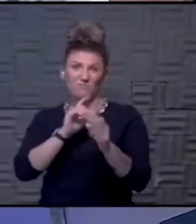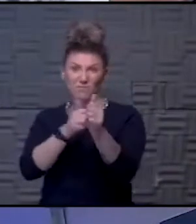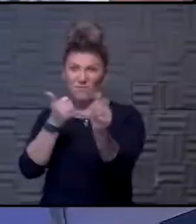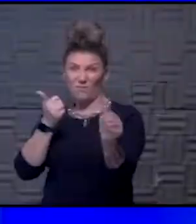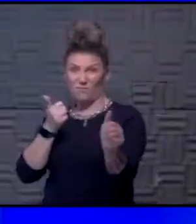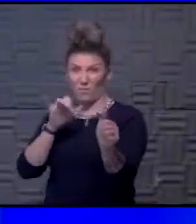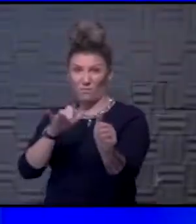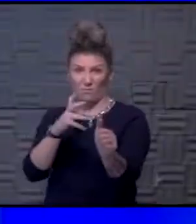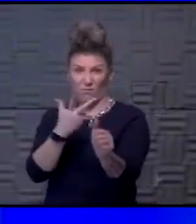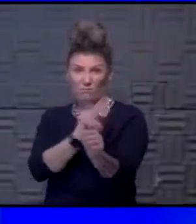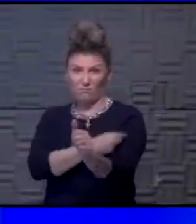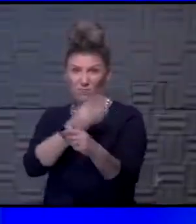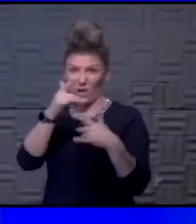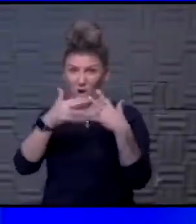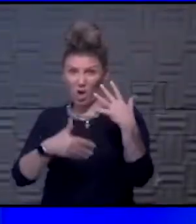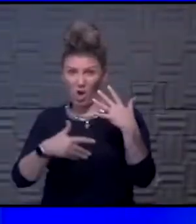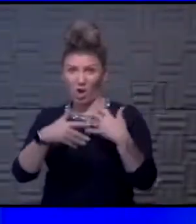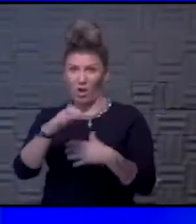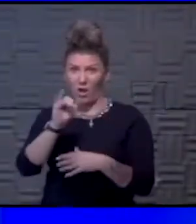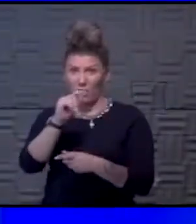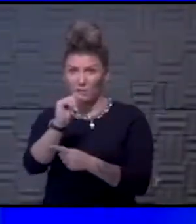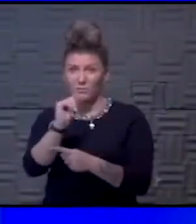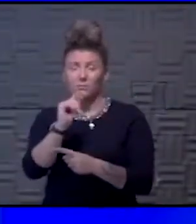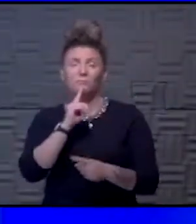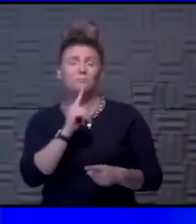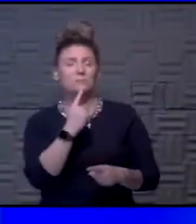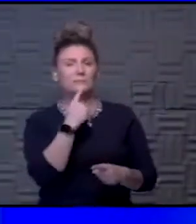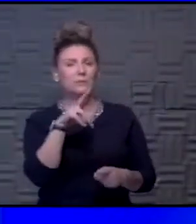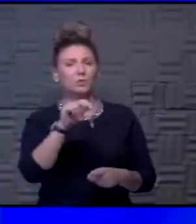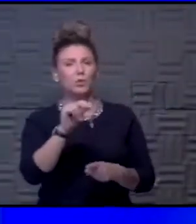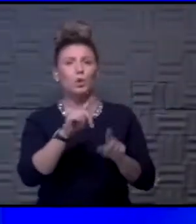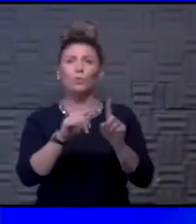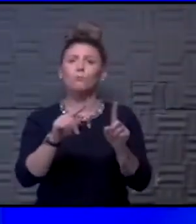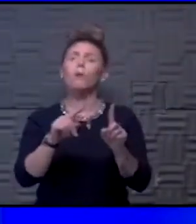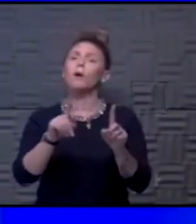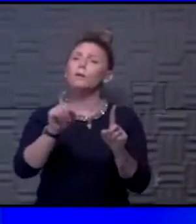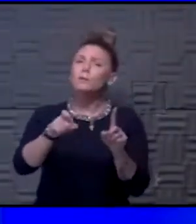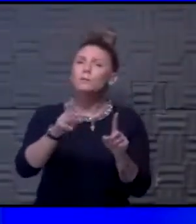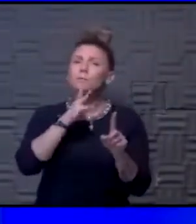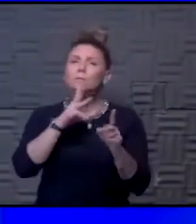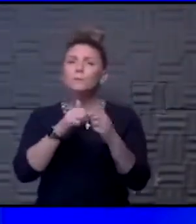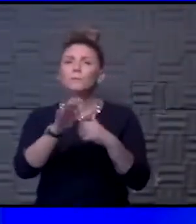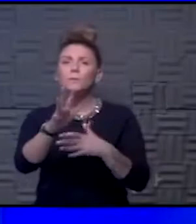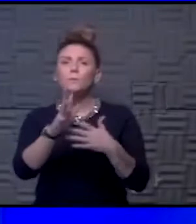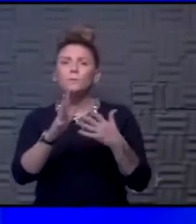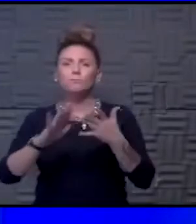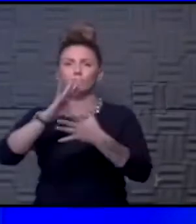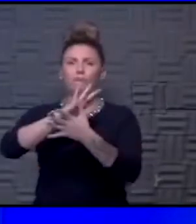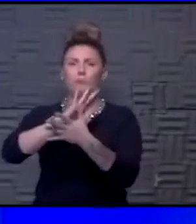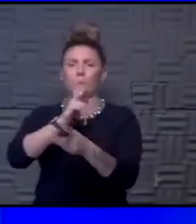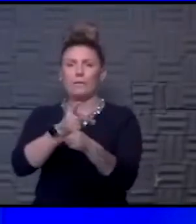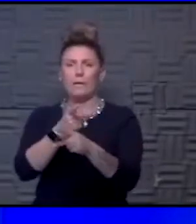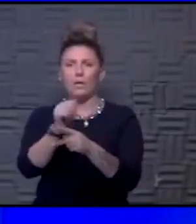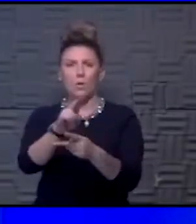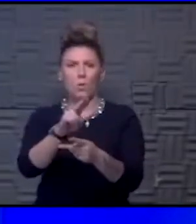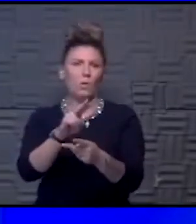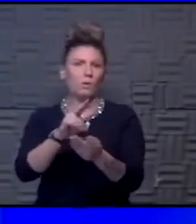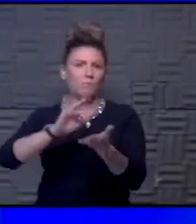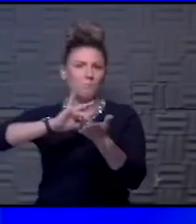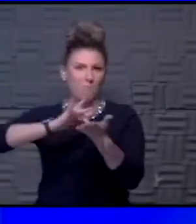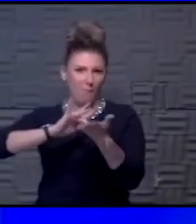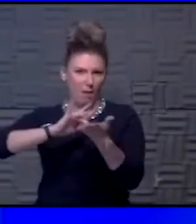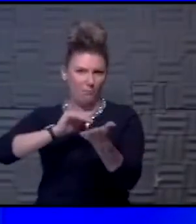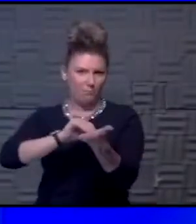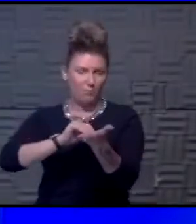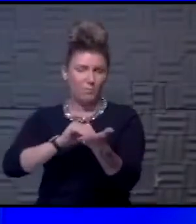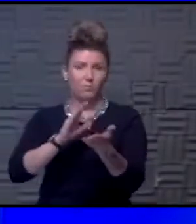going to say no, but talk with your medical team or your primary care physician. There's no guidance to do that. There's no recommendation